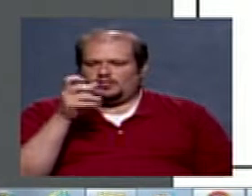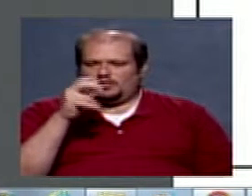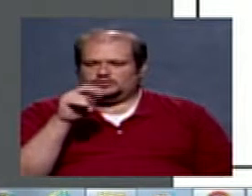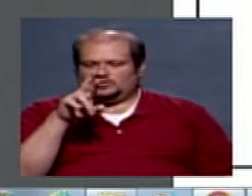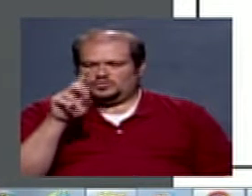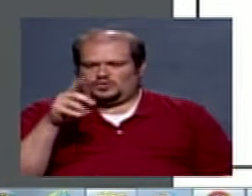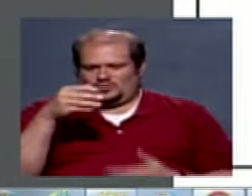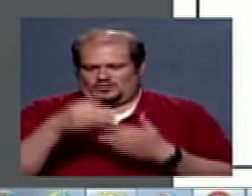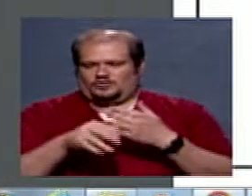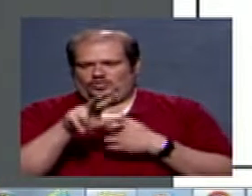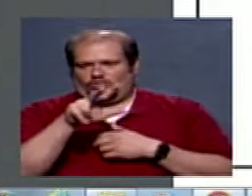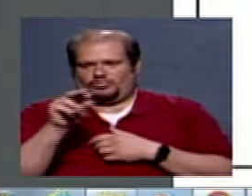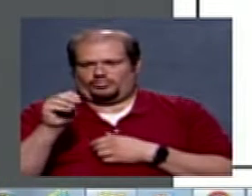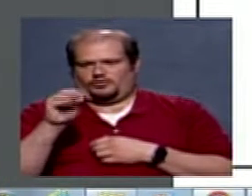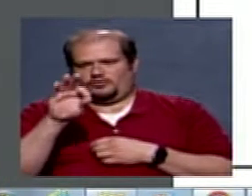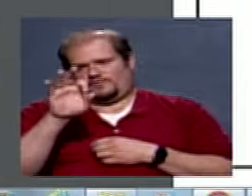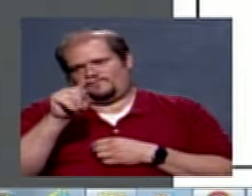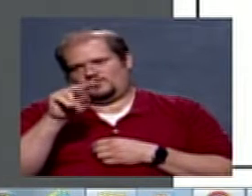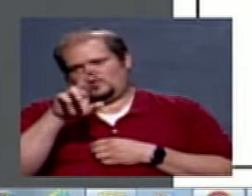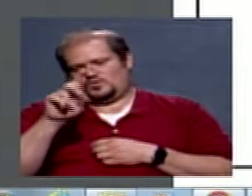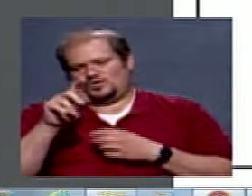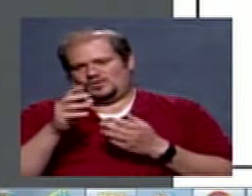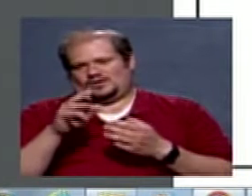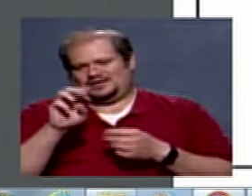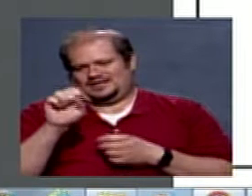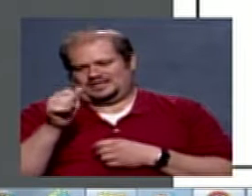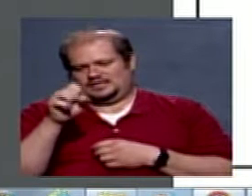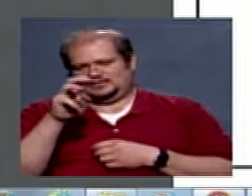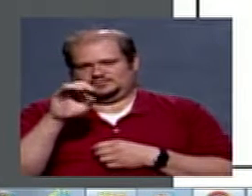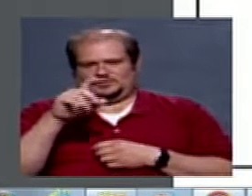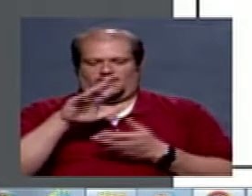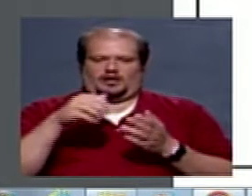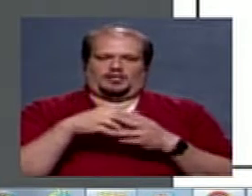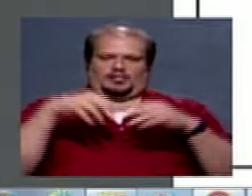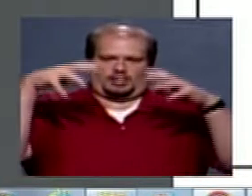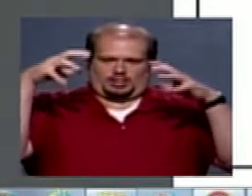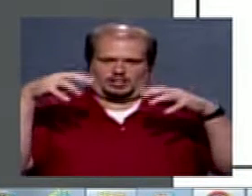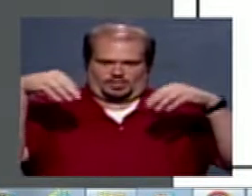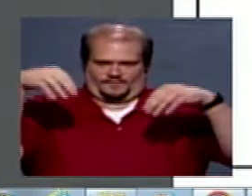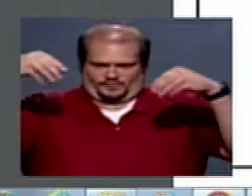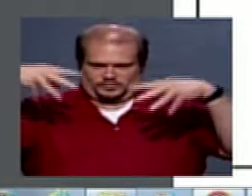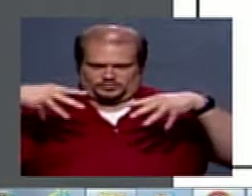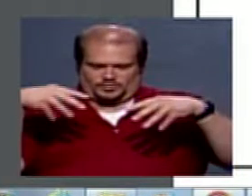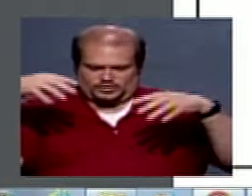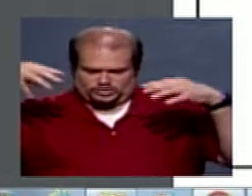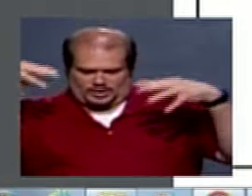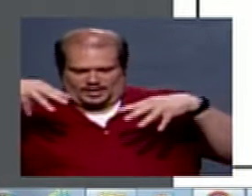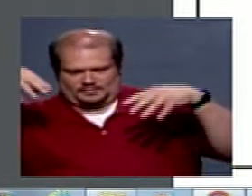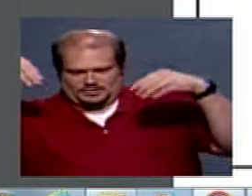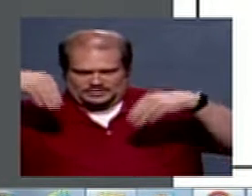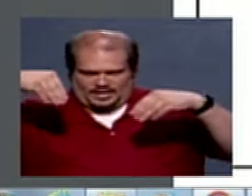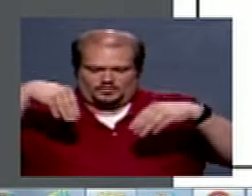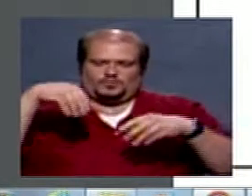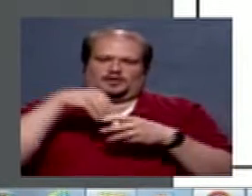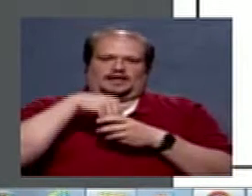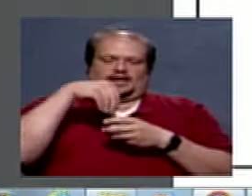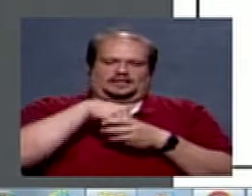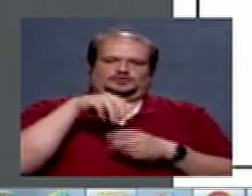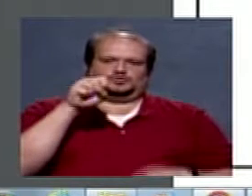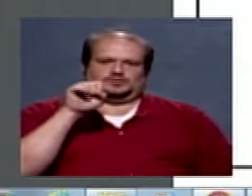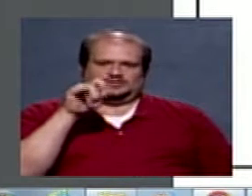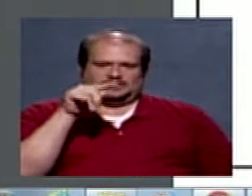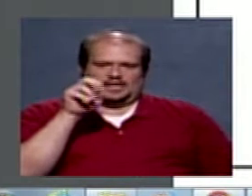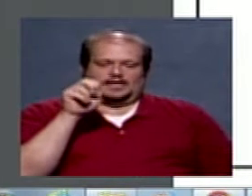the 30-foot road easement. All site lighting will be low-level and directional, aimed downward and into the